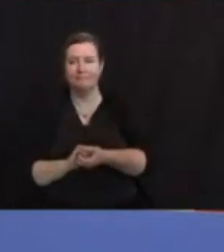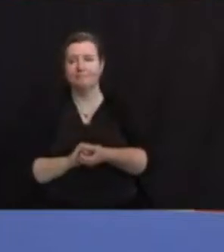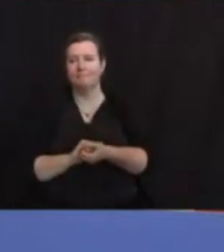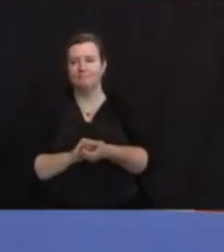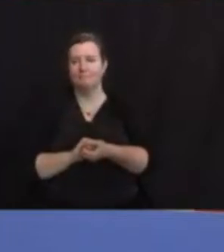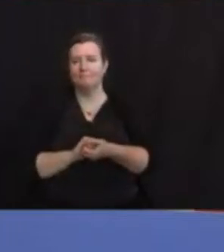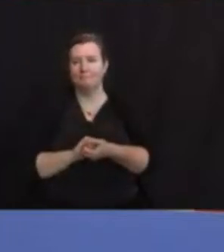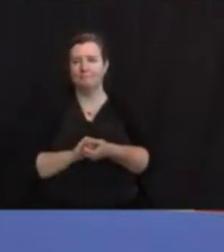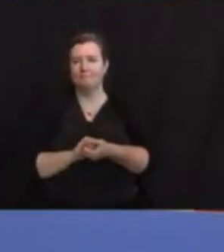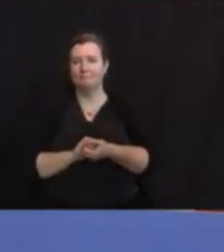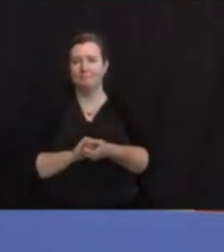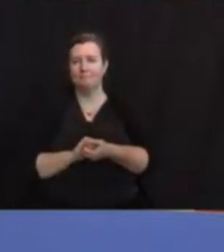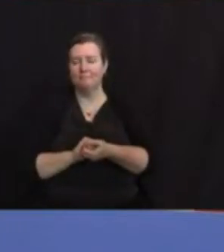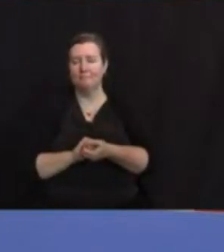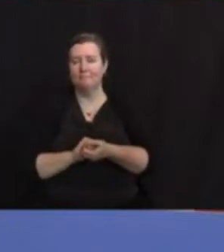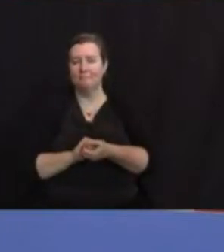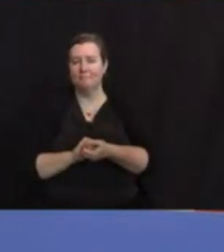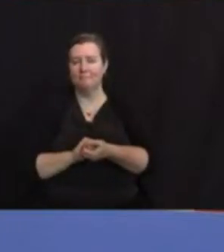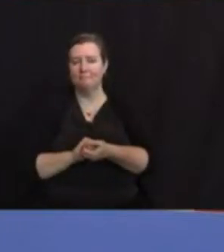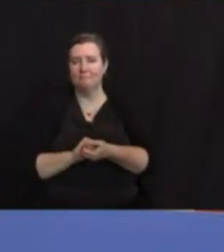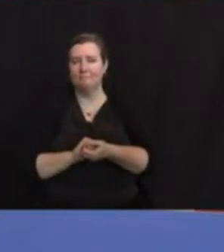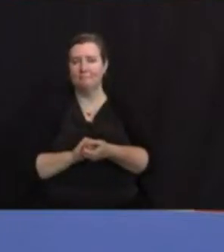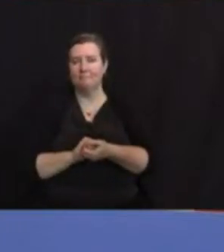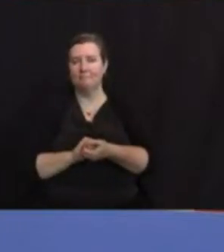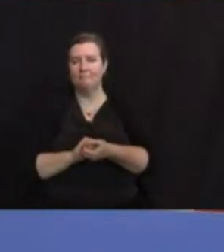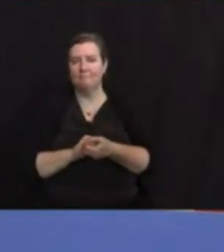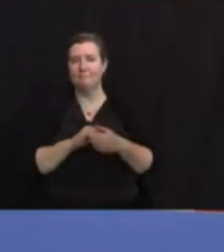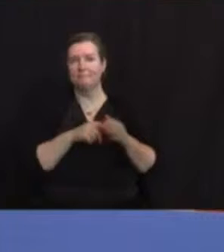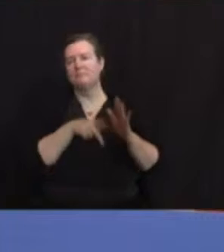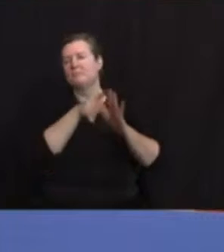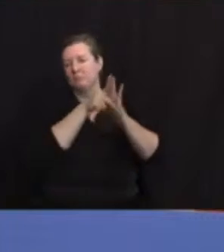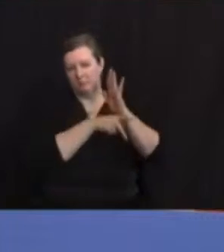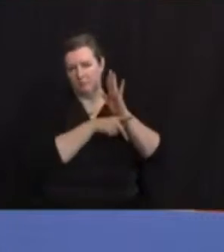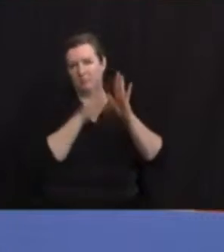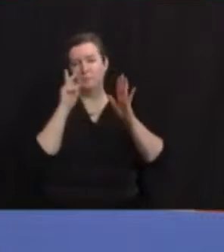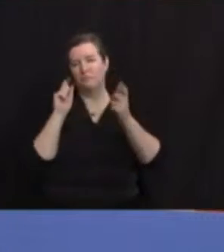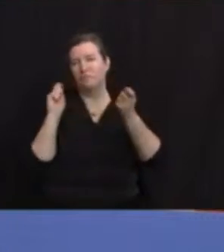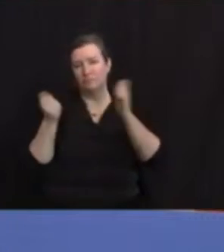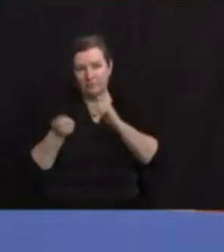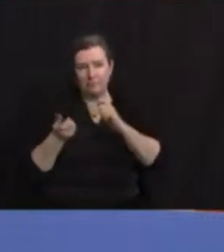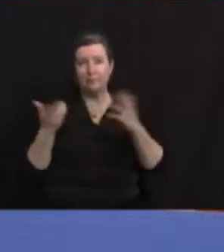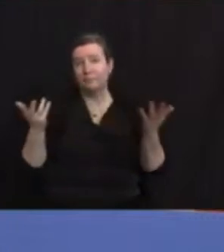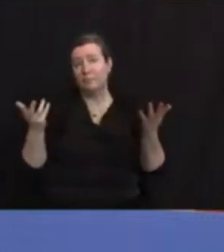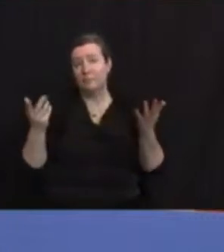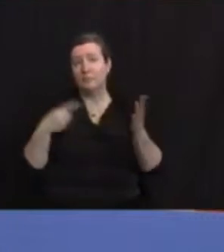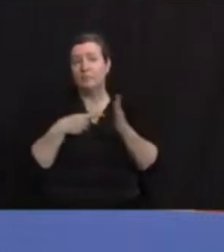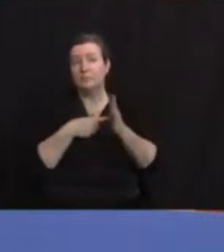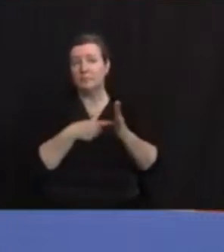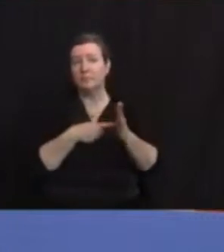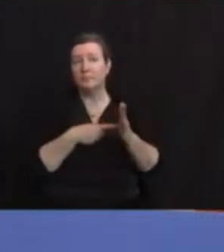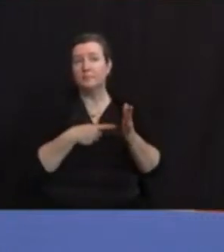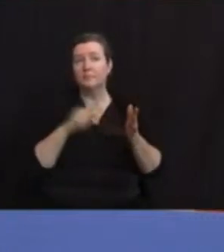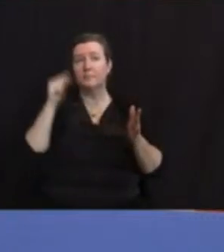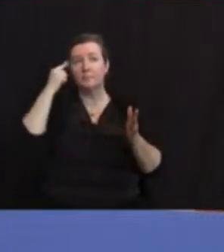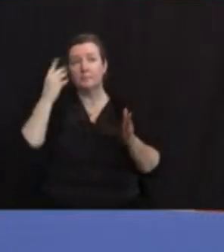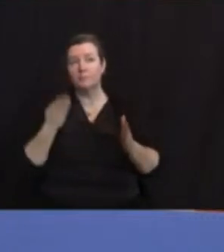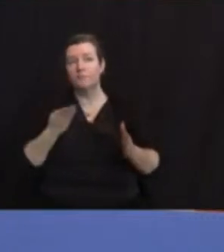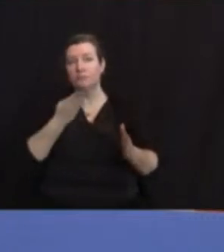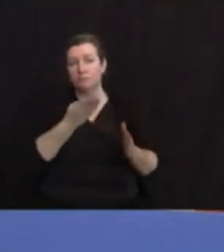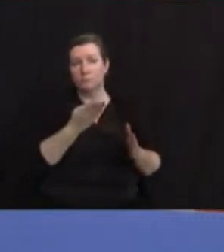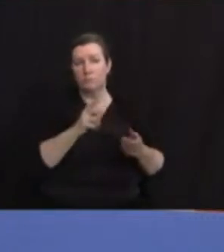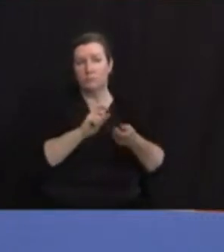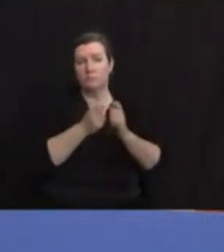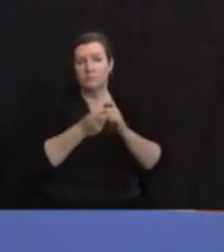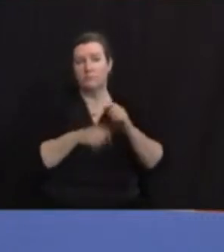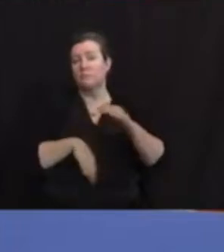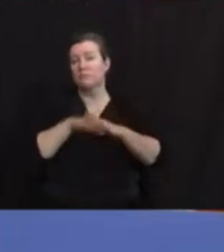everything, the policy changes. And so things like the governor's putting forward, changing the occupancy, I think